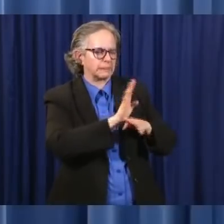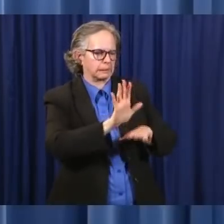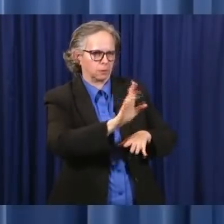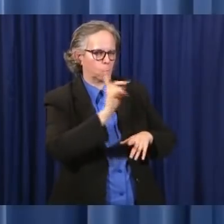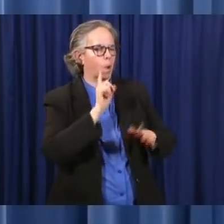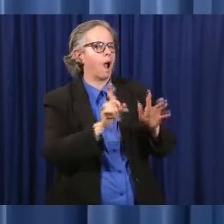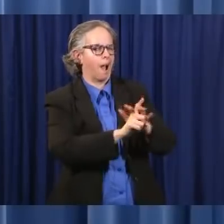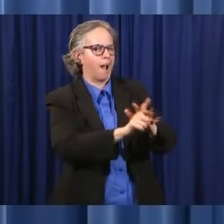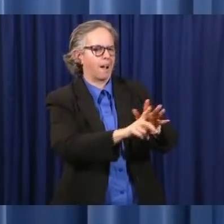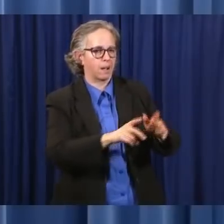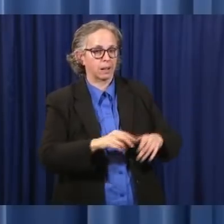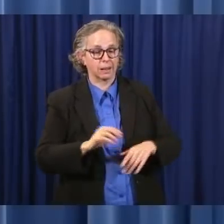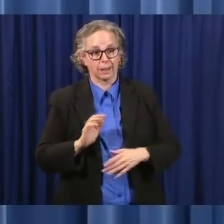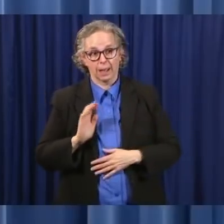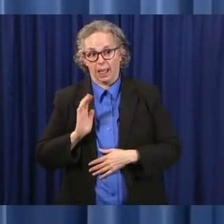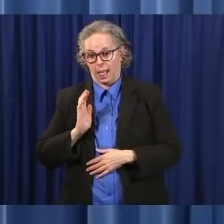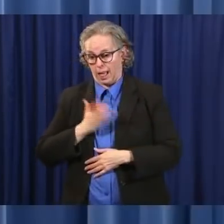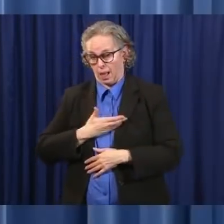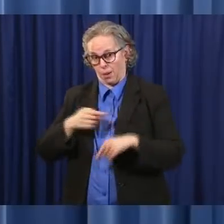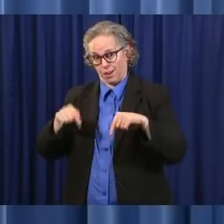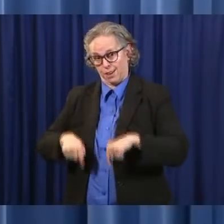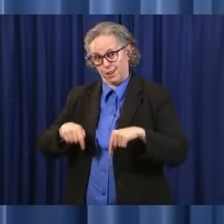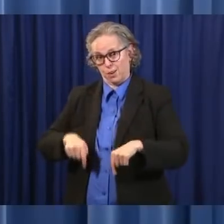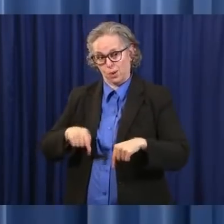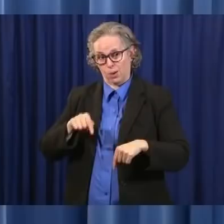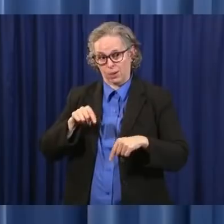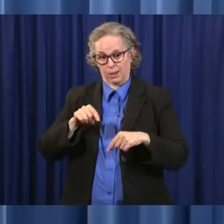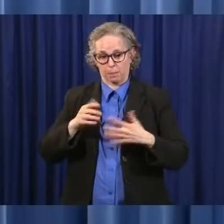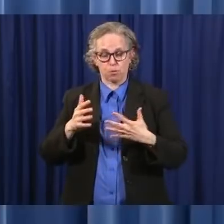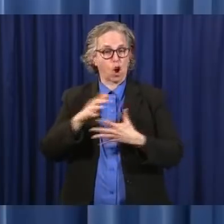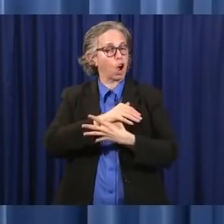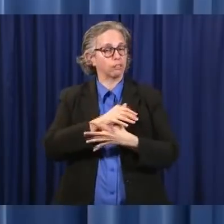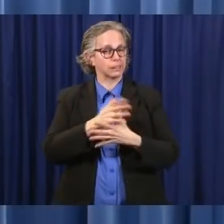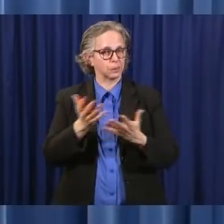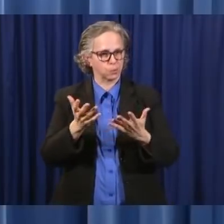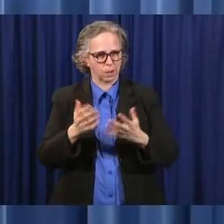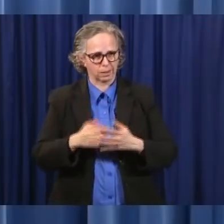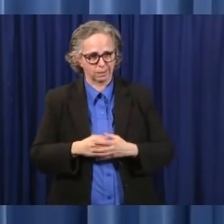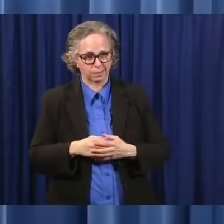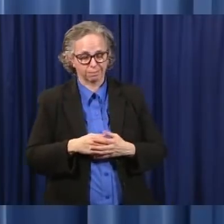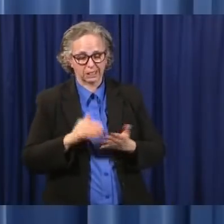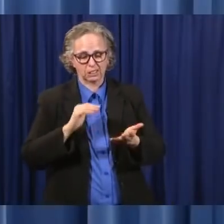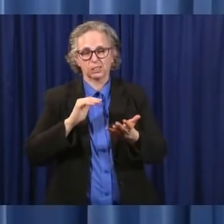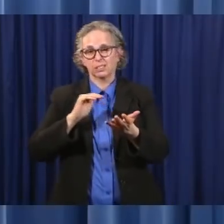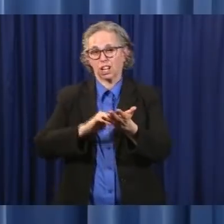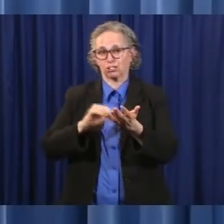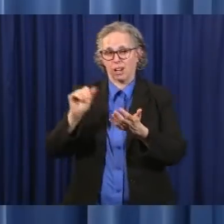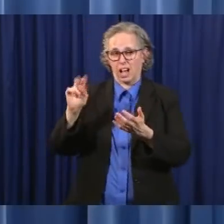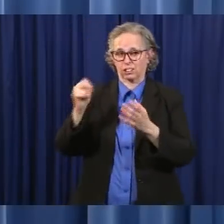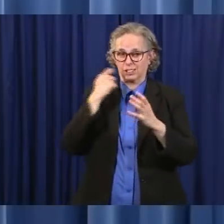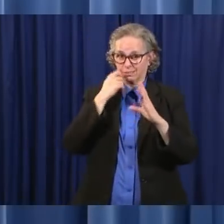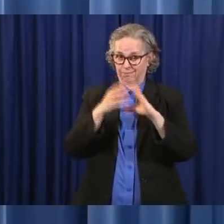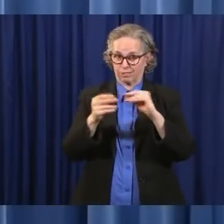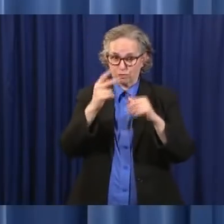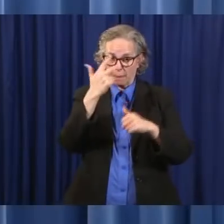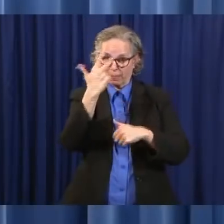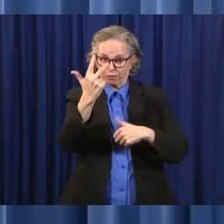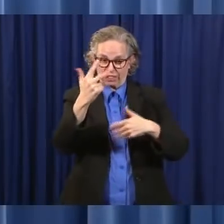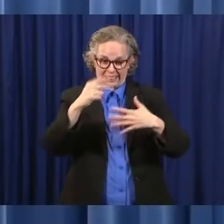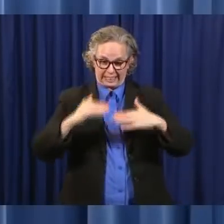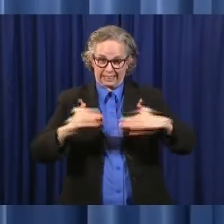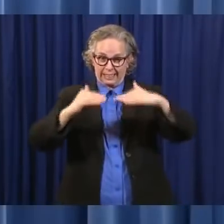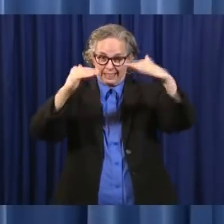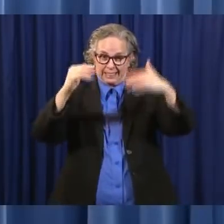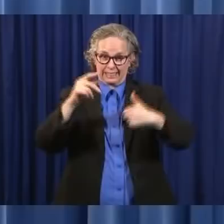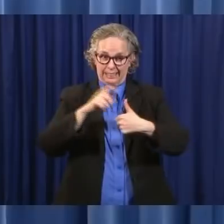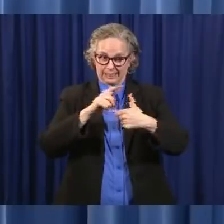a prioritization, which Dr. Acton has rolled out. I mean, our goal every day is to do everything we can with every tool we